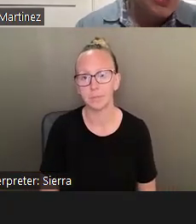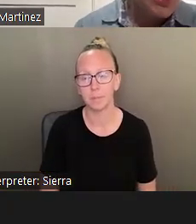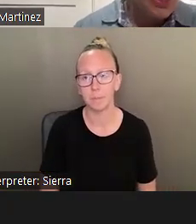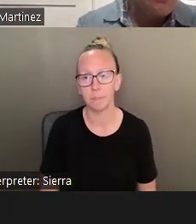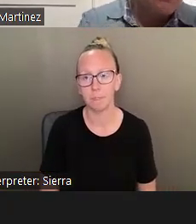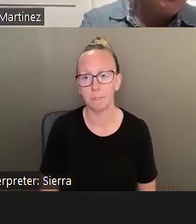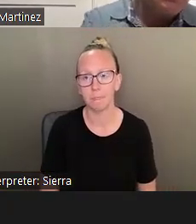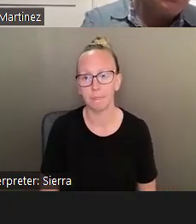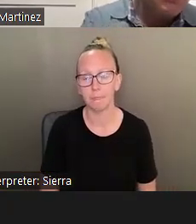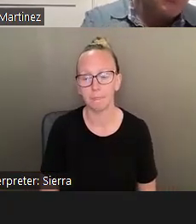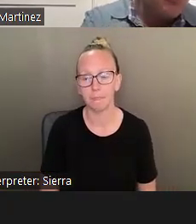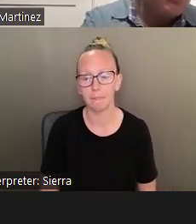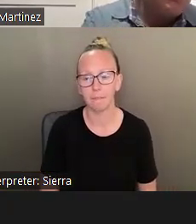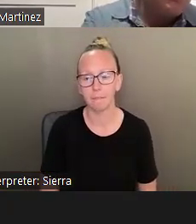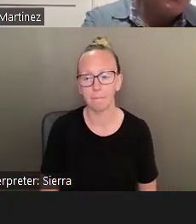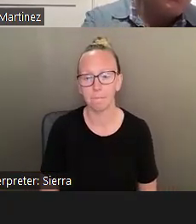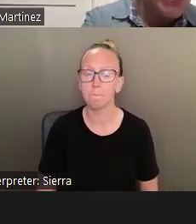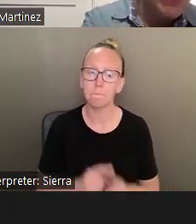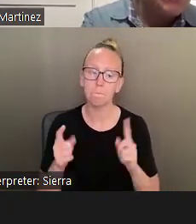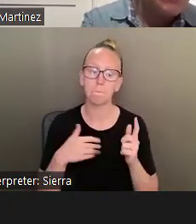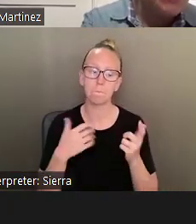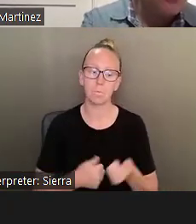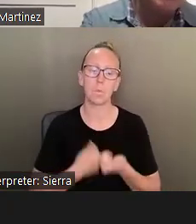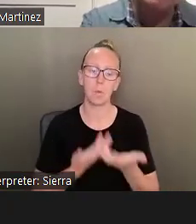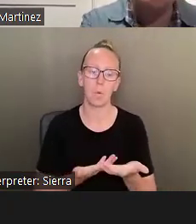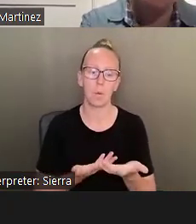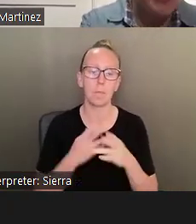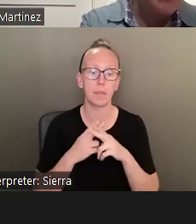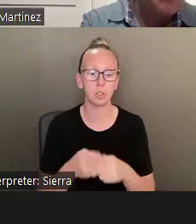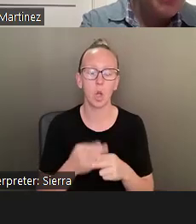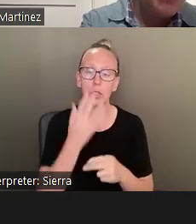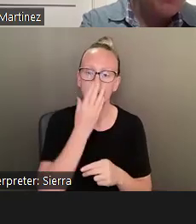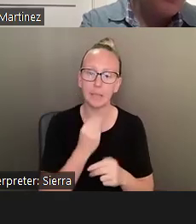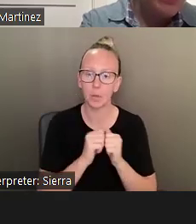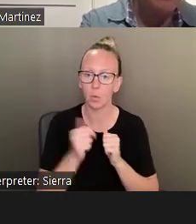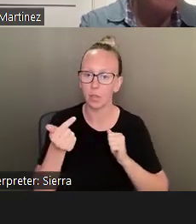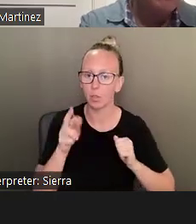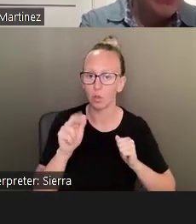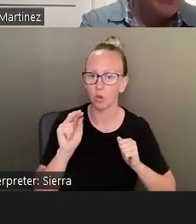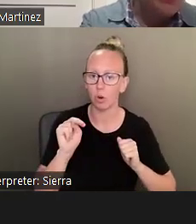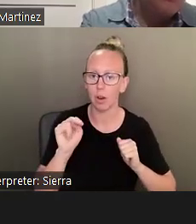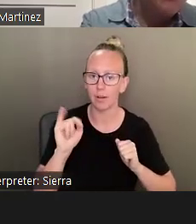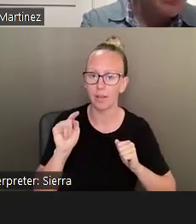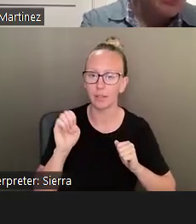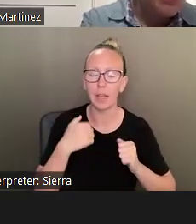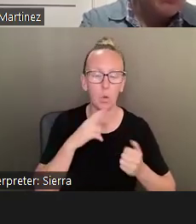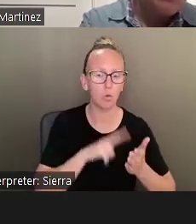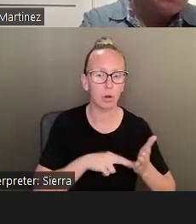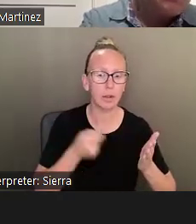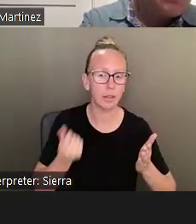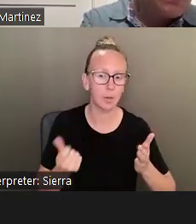there's a poem that is called Sleeping with Granite that I'm going to read a little tiny bit of